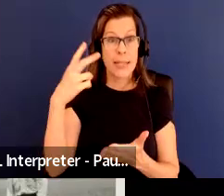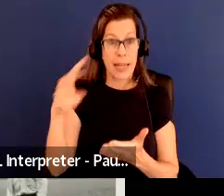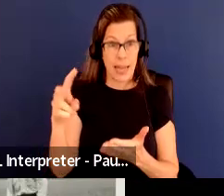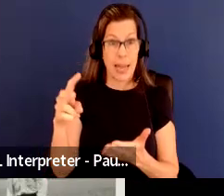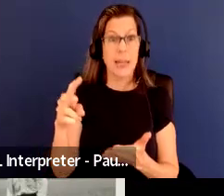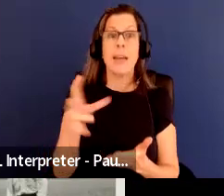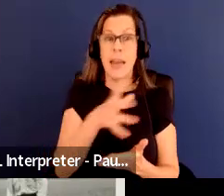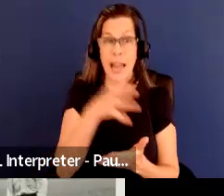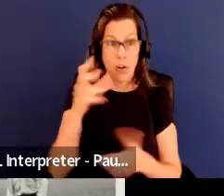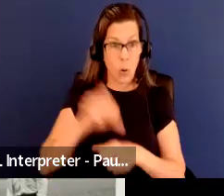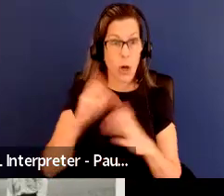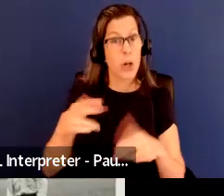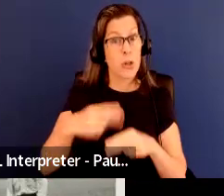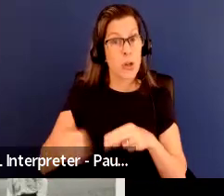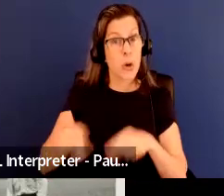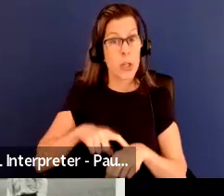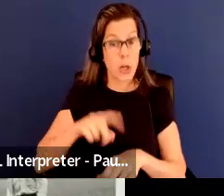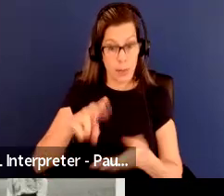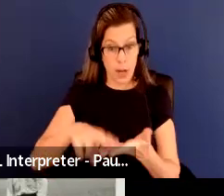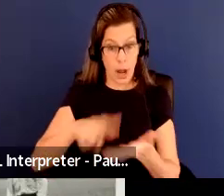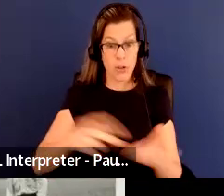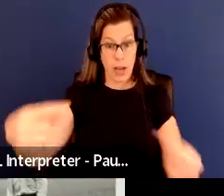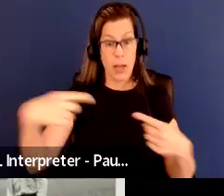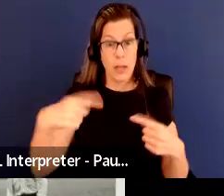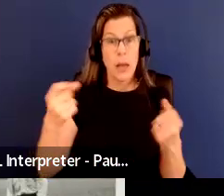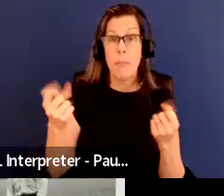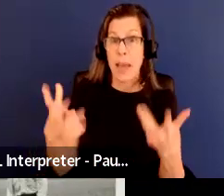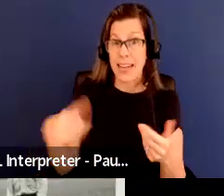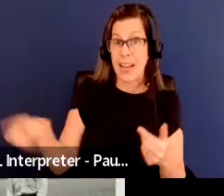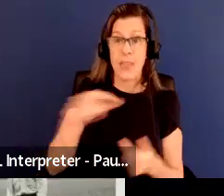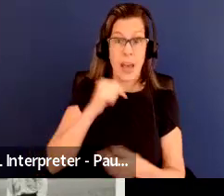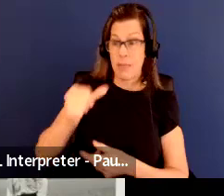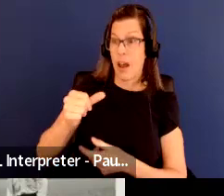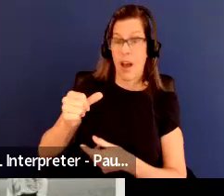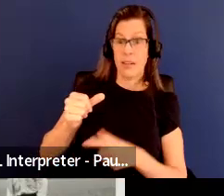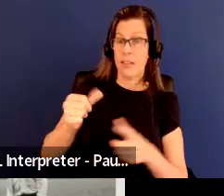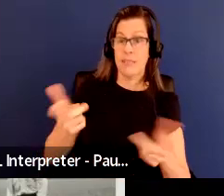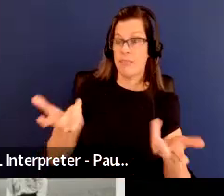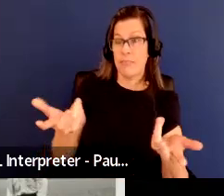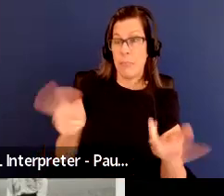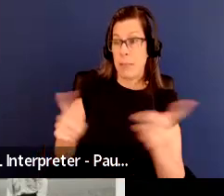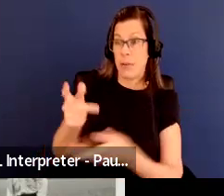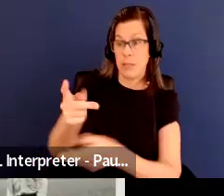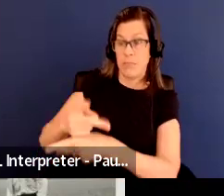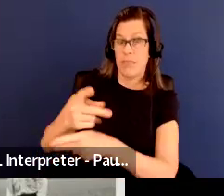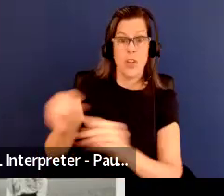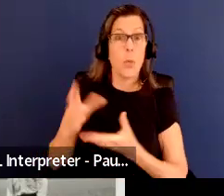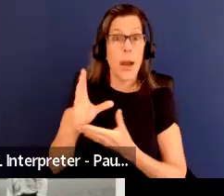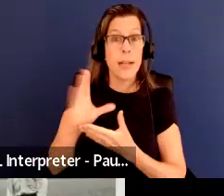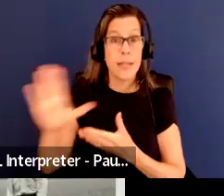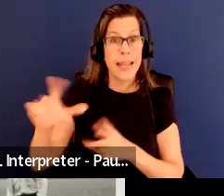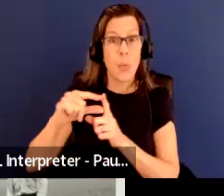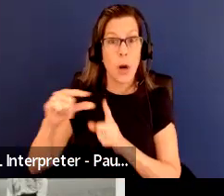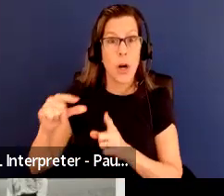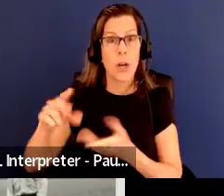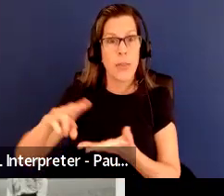on short-term contracts, many of them mistreated because they really had no rights, only had their word, even though they